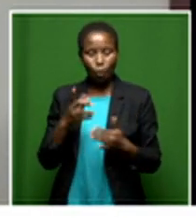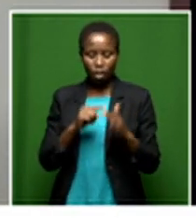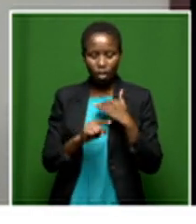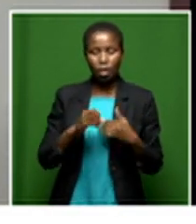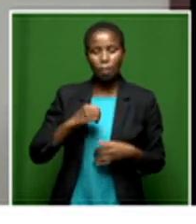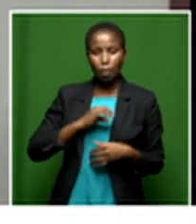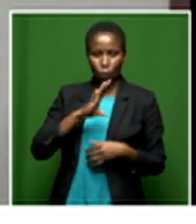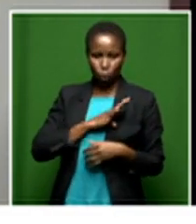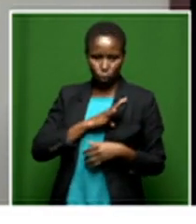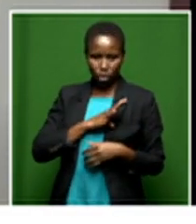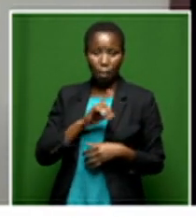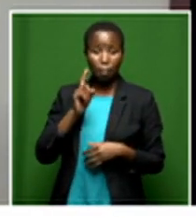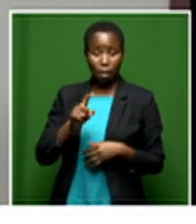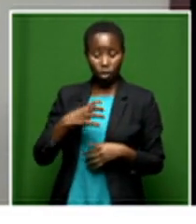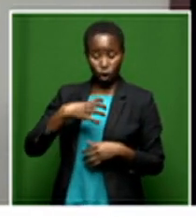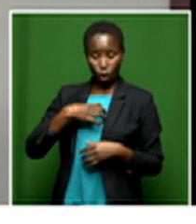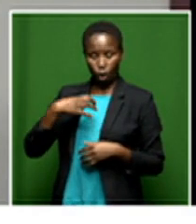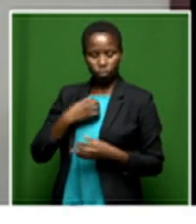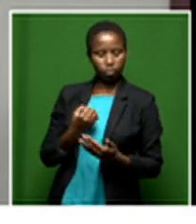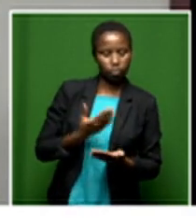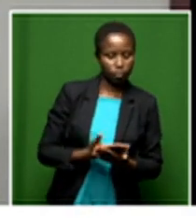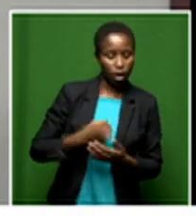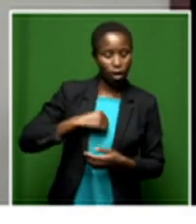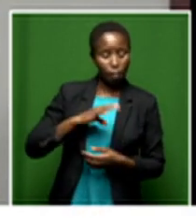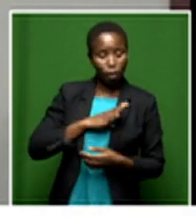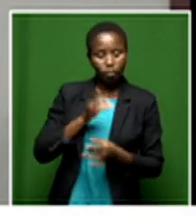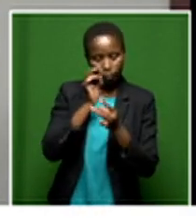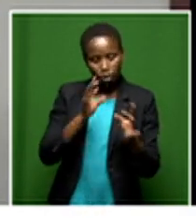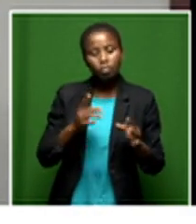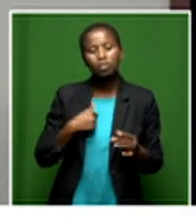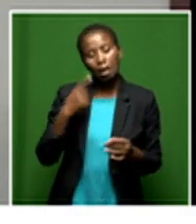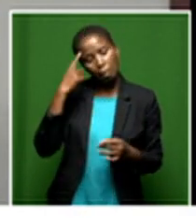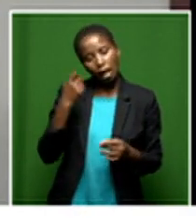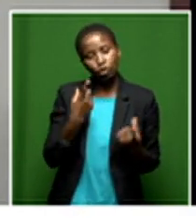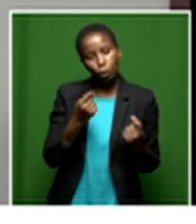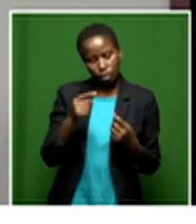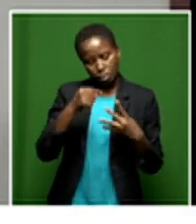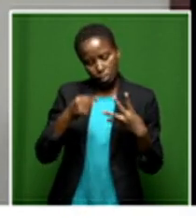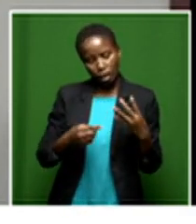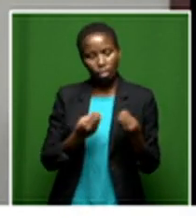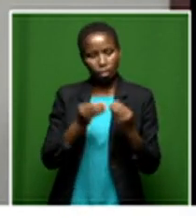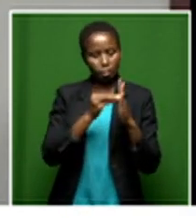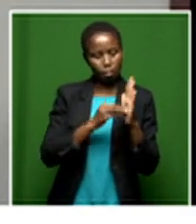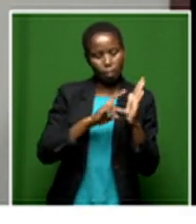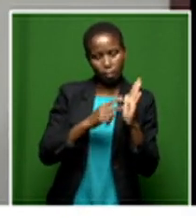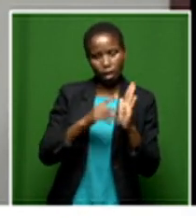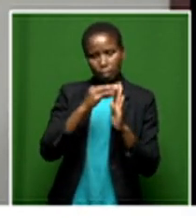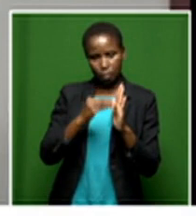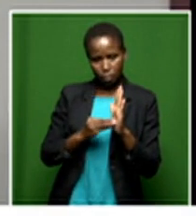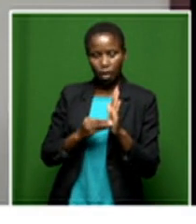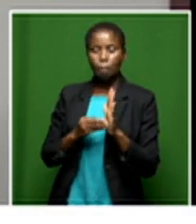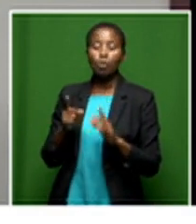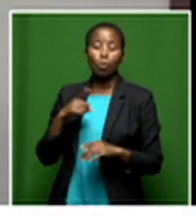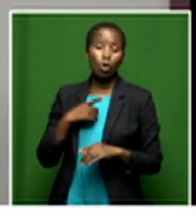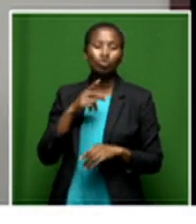to make my own submission to the board to say, this is how I believe we should do this, because we do need some kind of assistance, at least in the